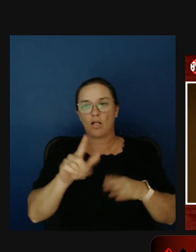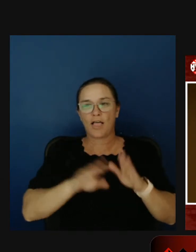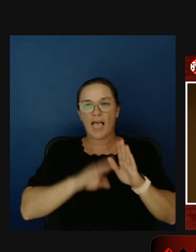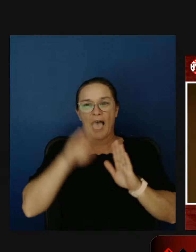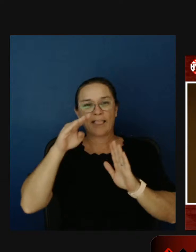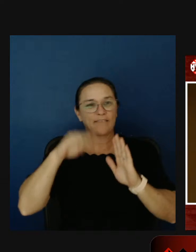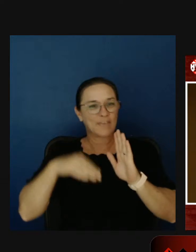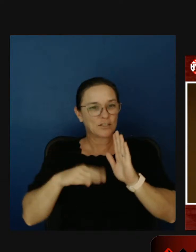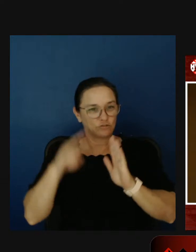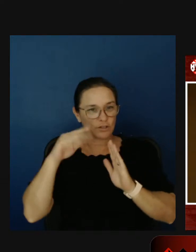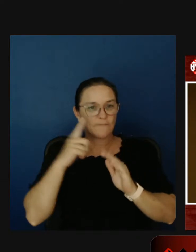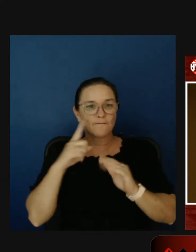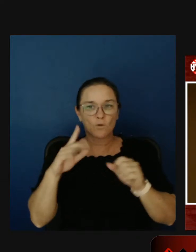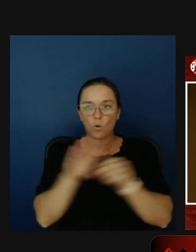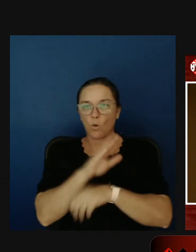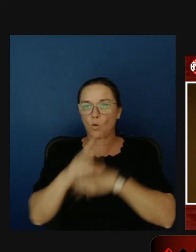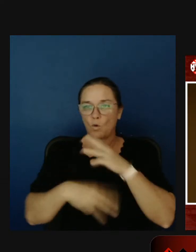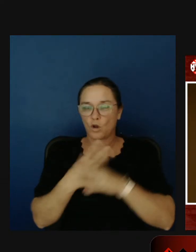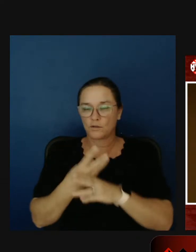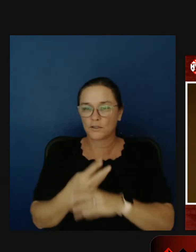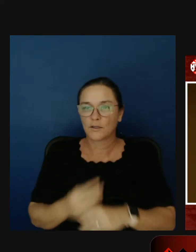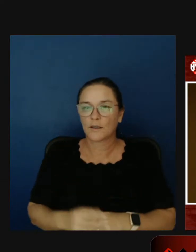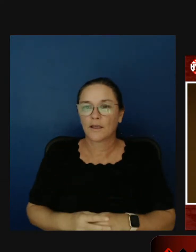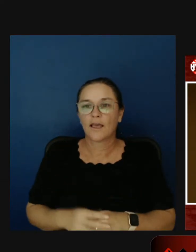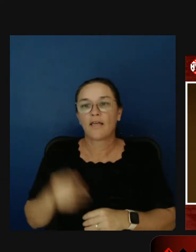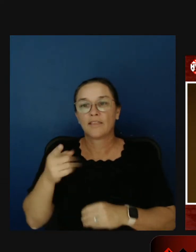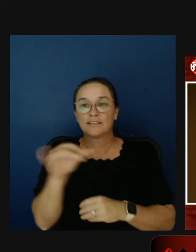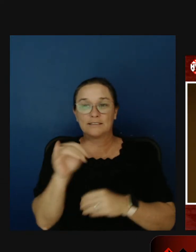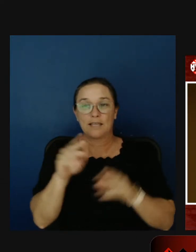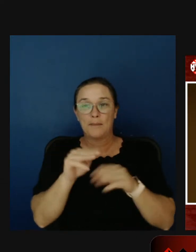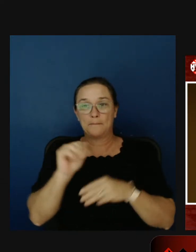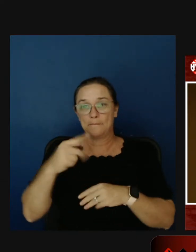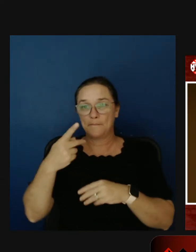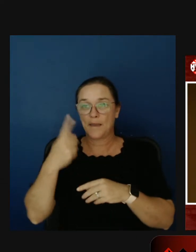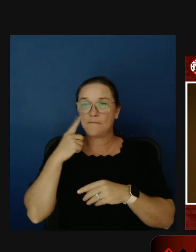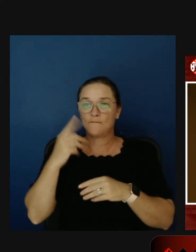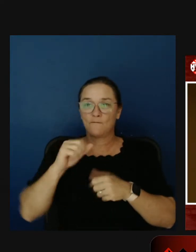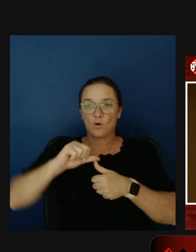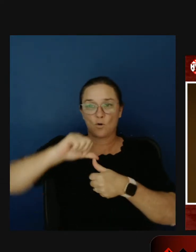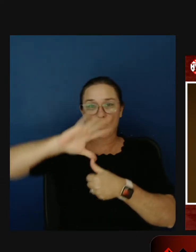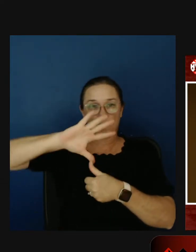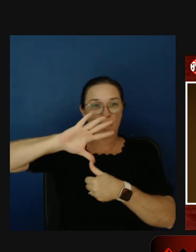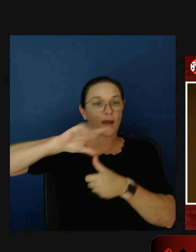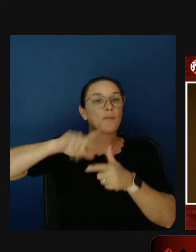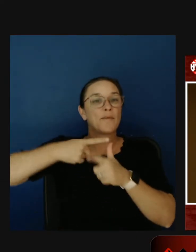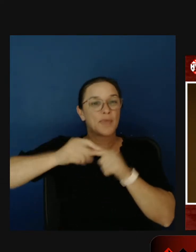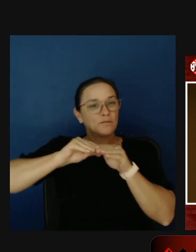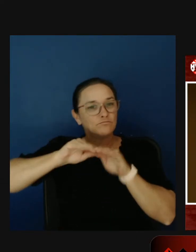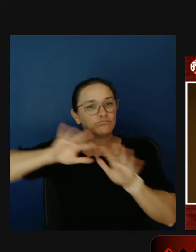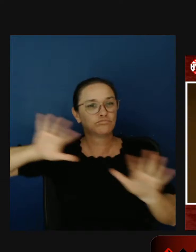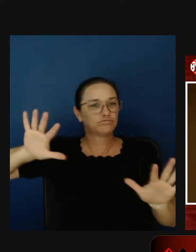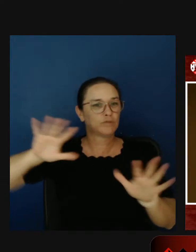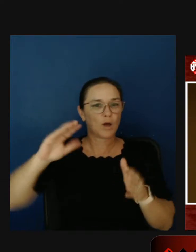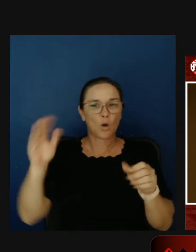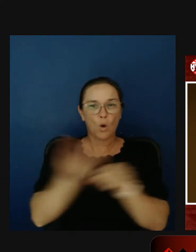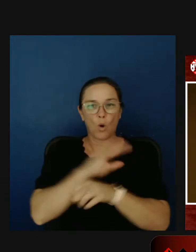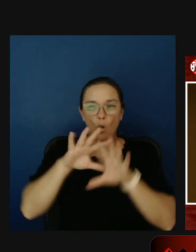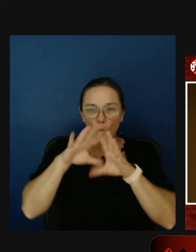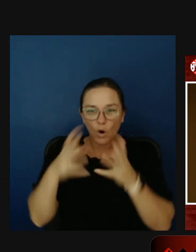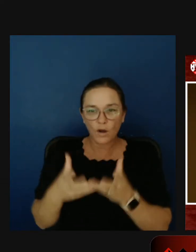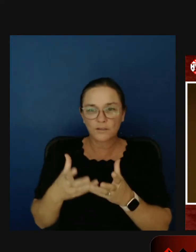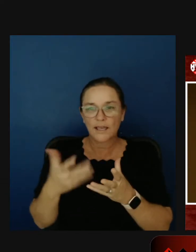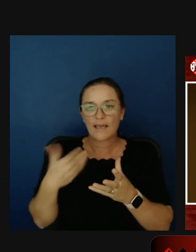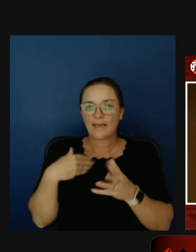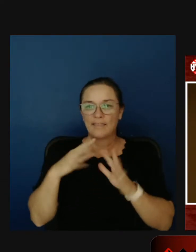this is kind of the same map that was shown before for North America, but extended over the entire world. And you can even see they've got